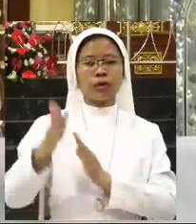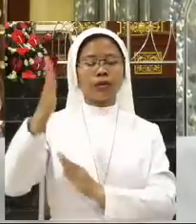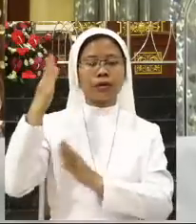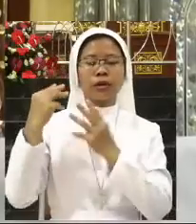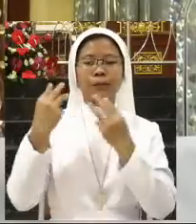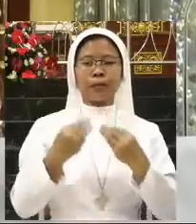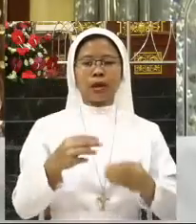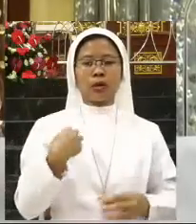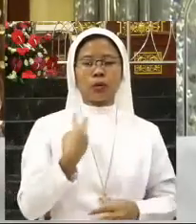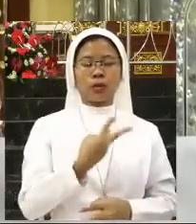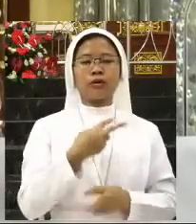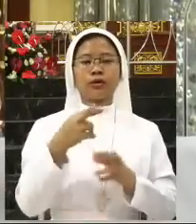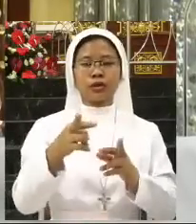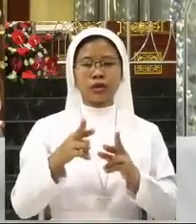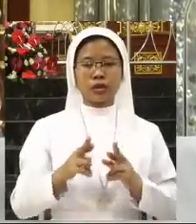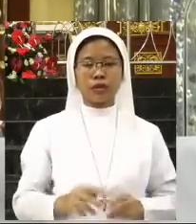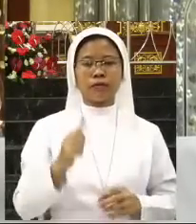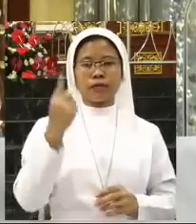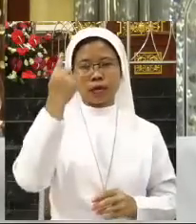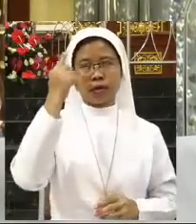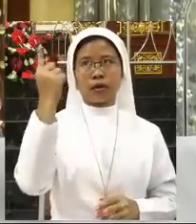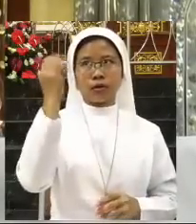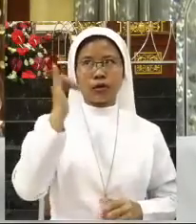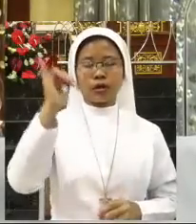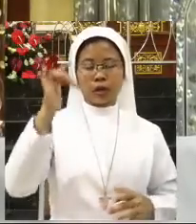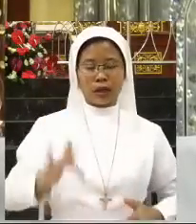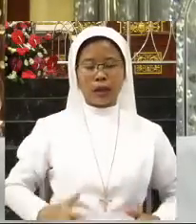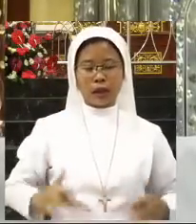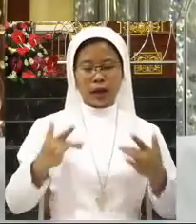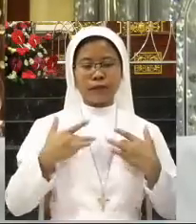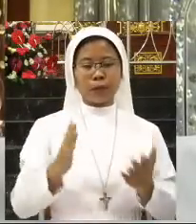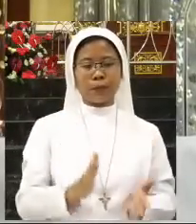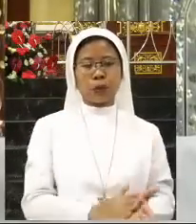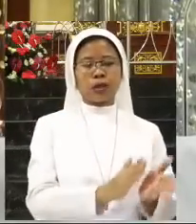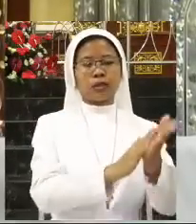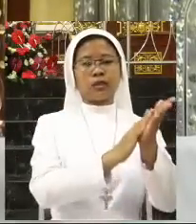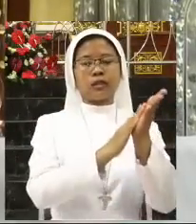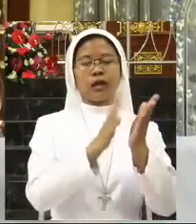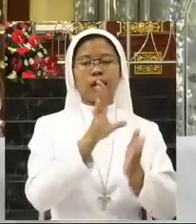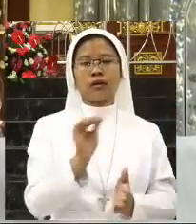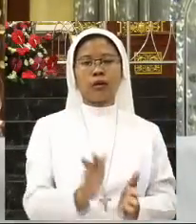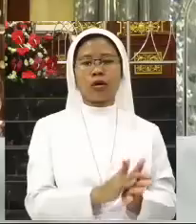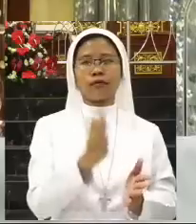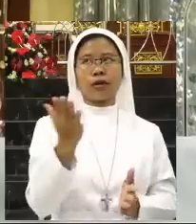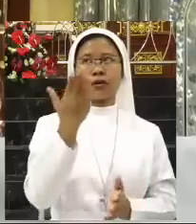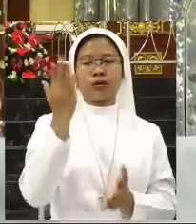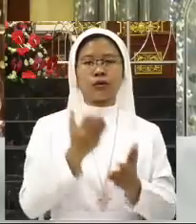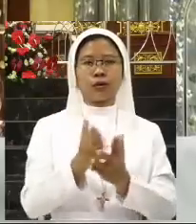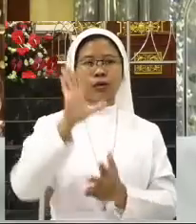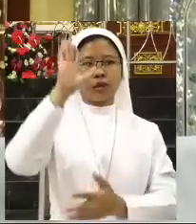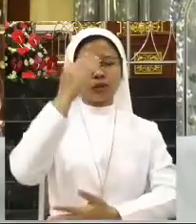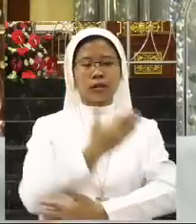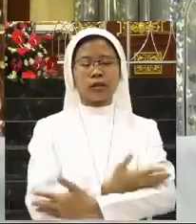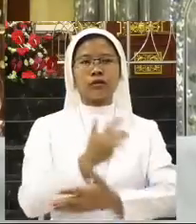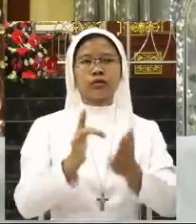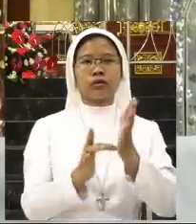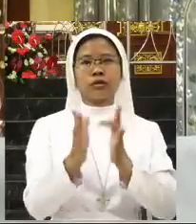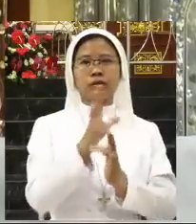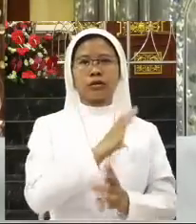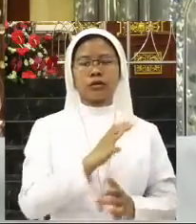we may merit to be co-heirs to eternal life, and may praise and glorify you through your Son, Jesus